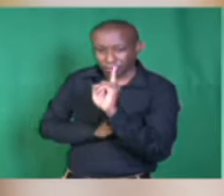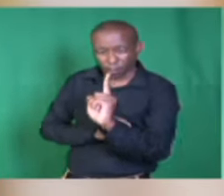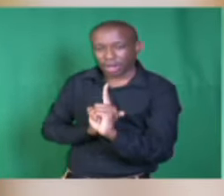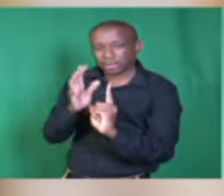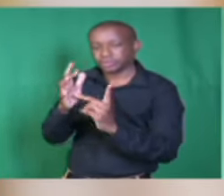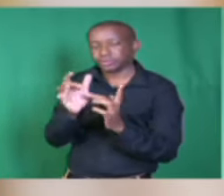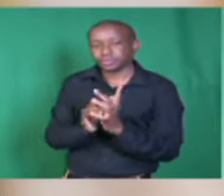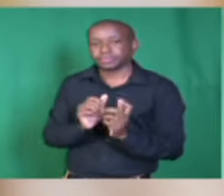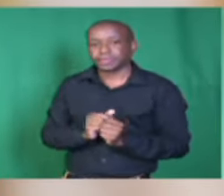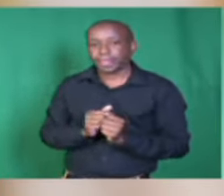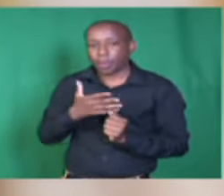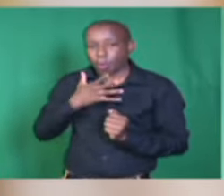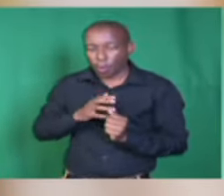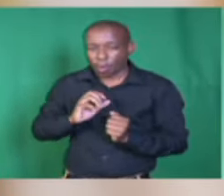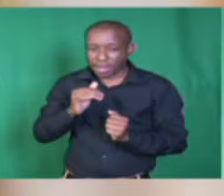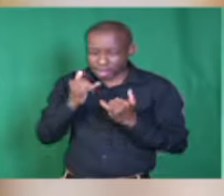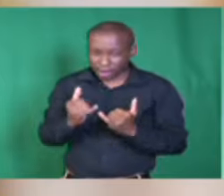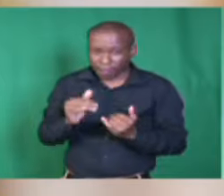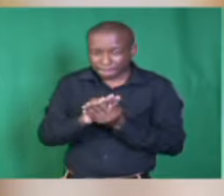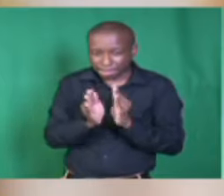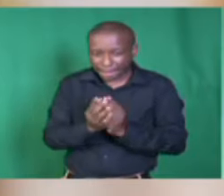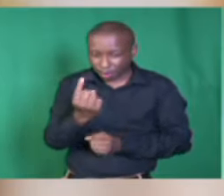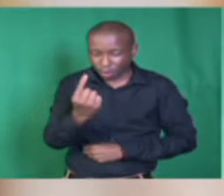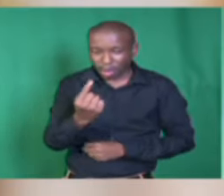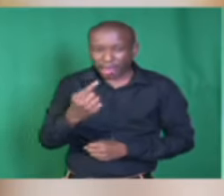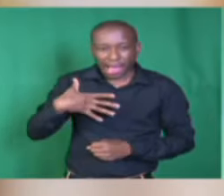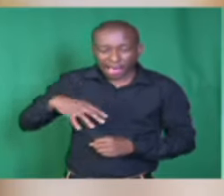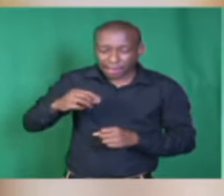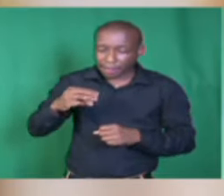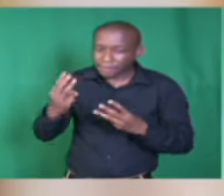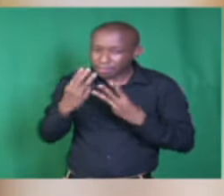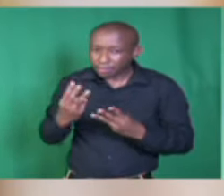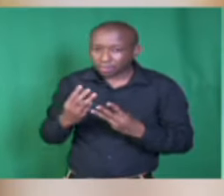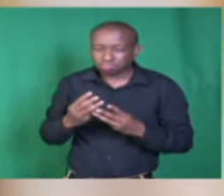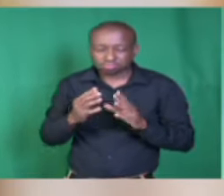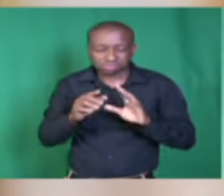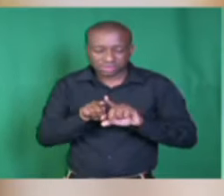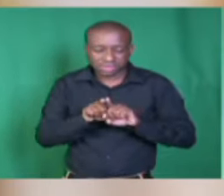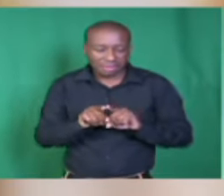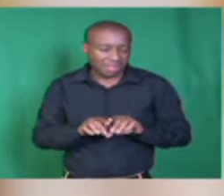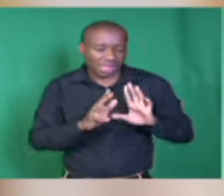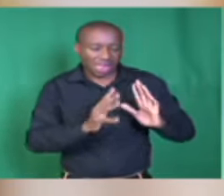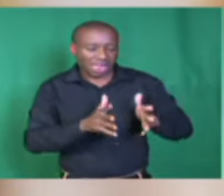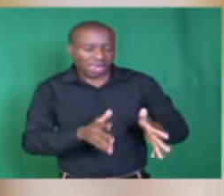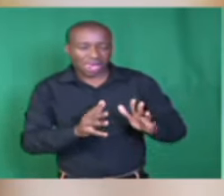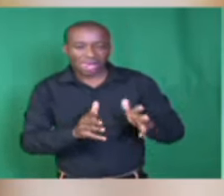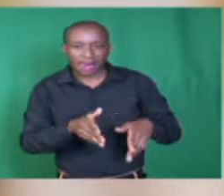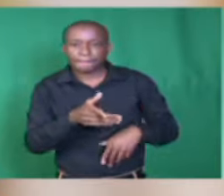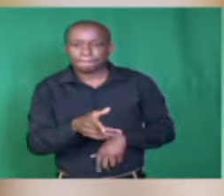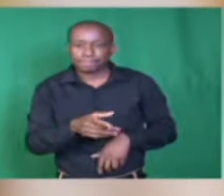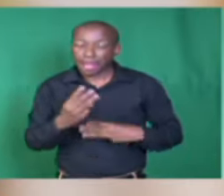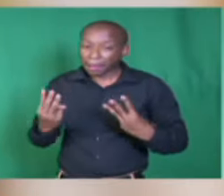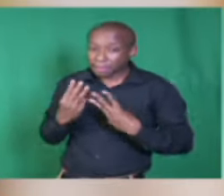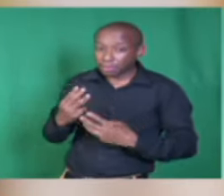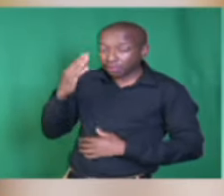within the crowd. So they wanted to discredit him in front of the people, to embarrass him in front of the people, so that the people